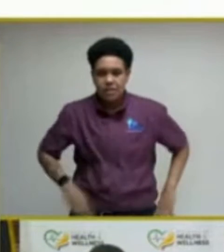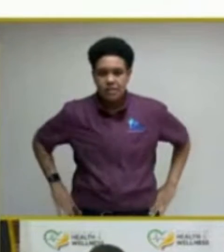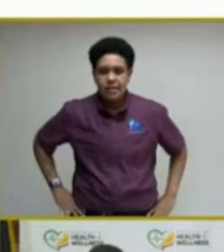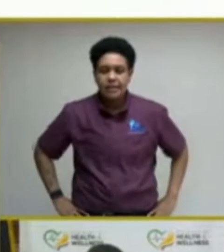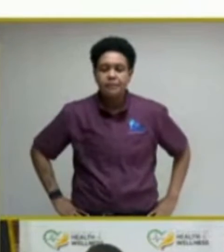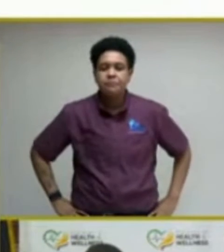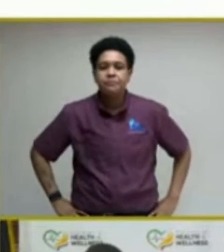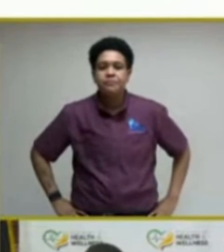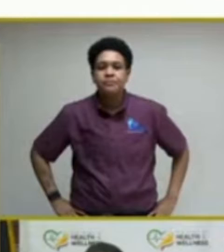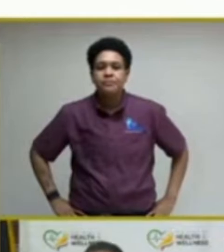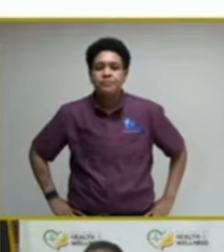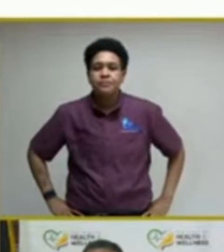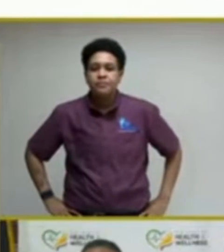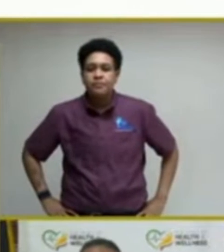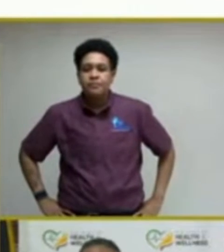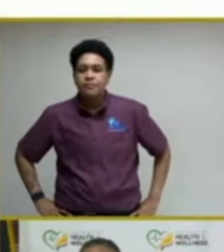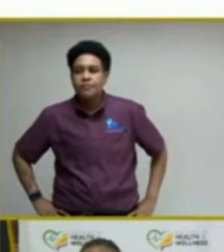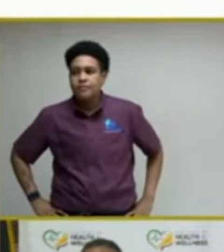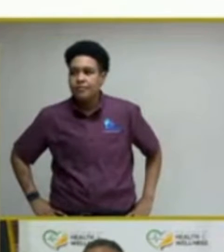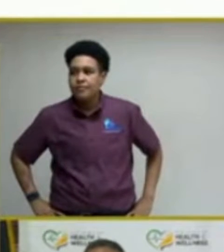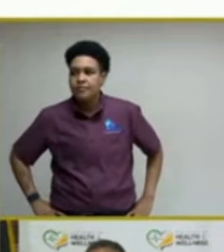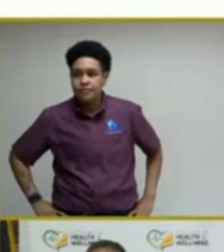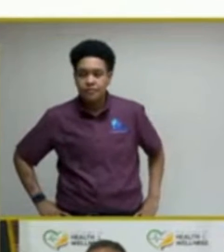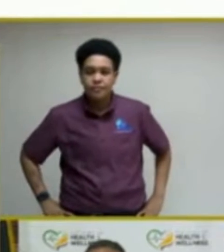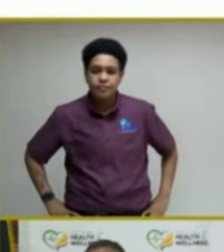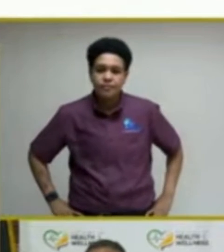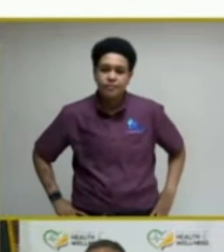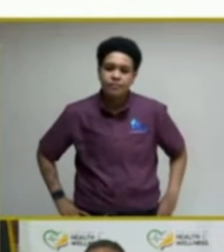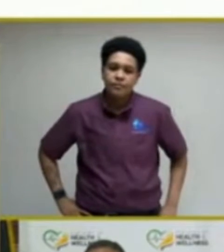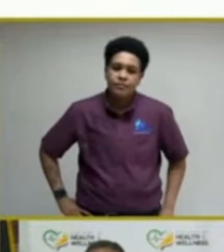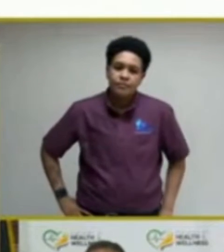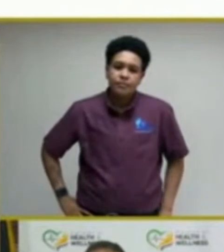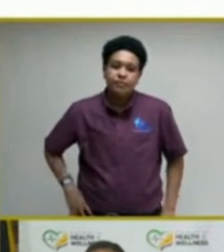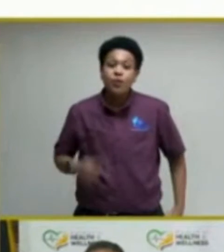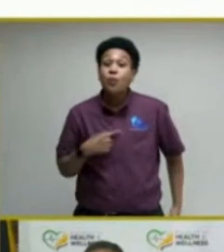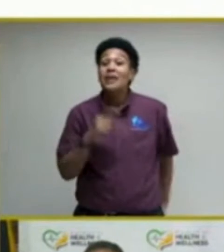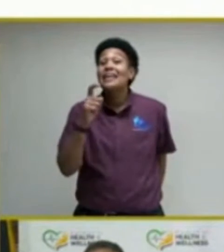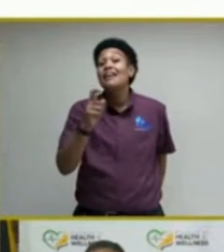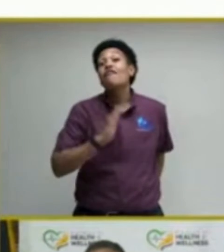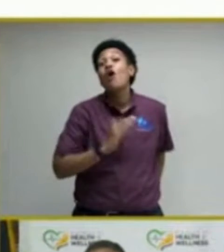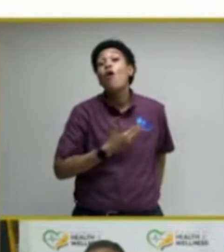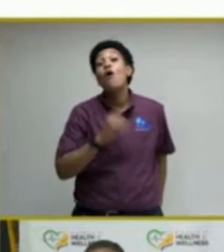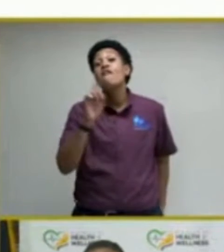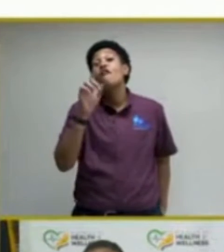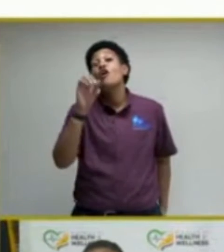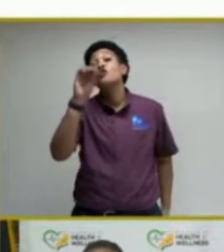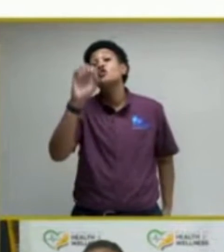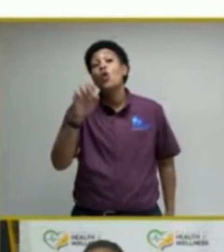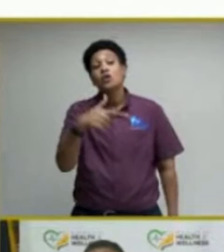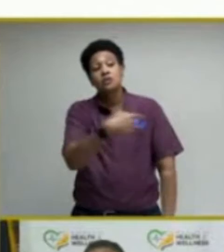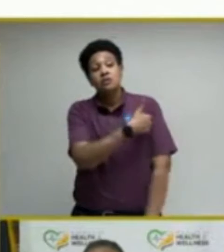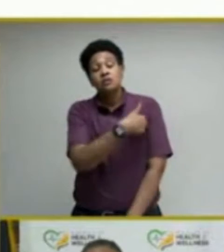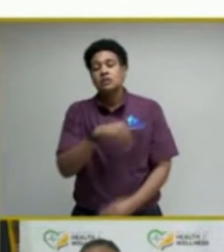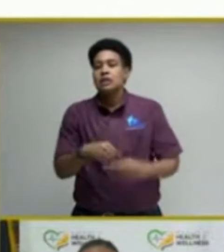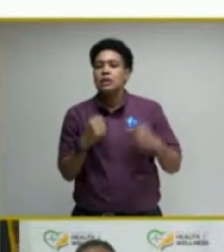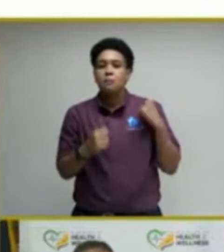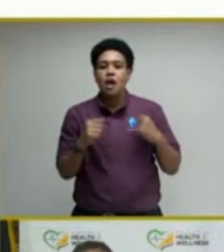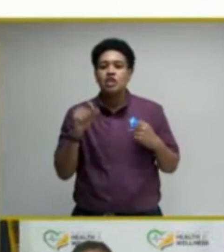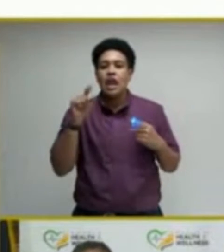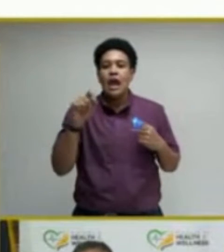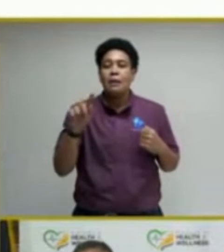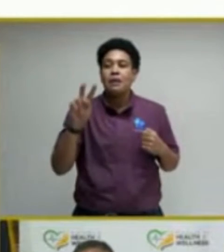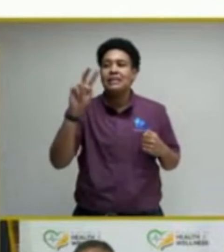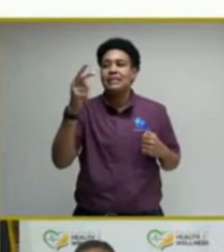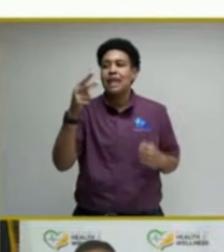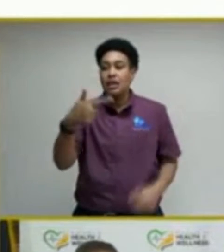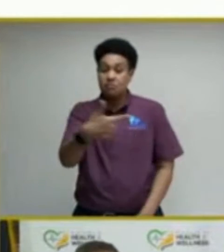Agency. We give our first dose in March and April, and the second